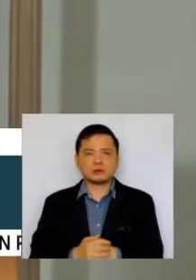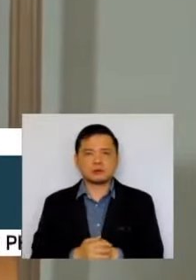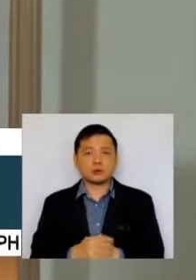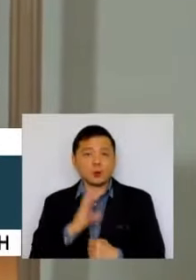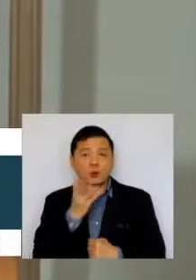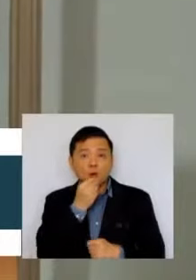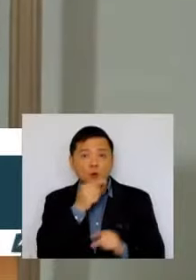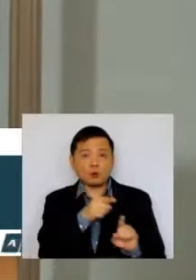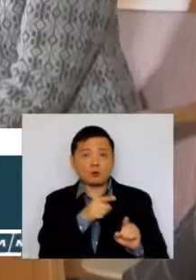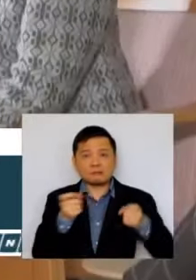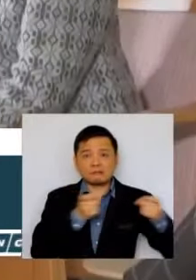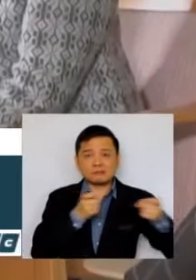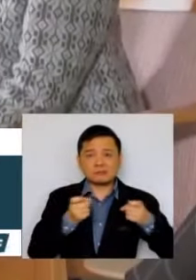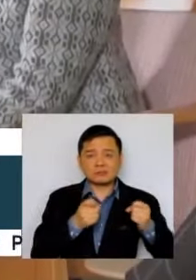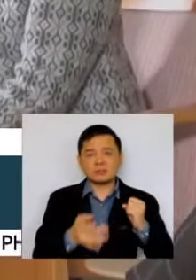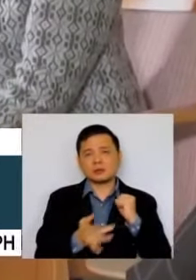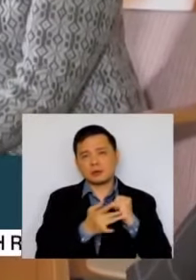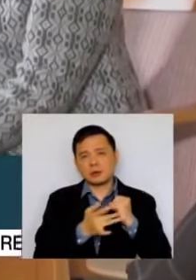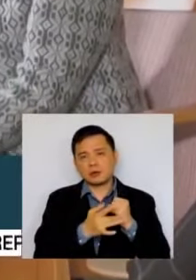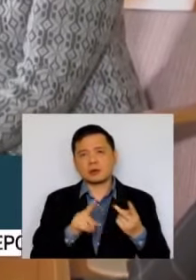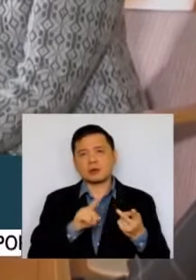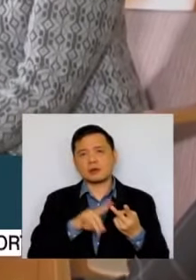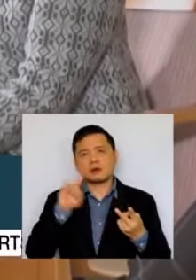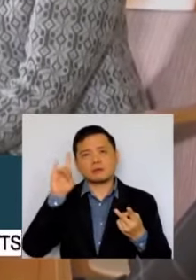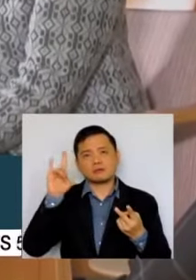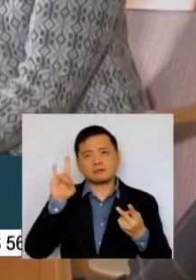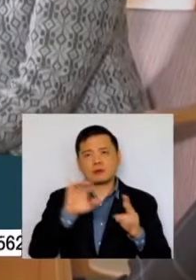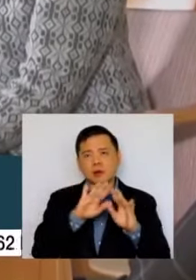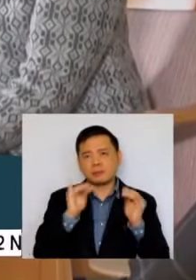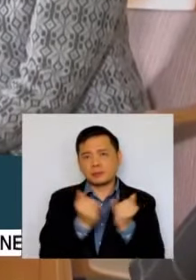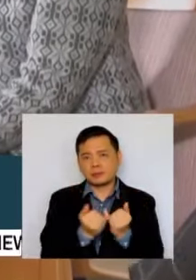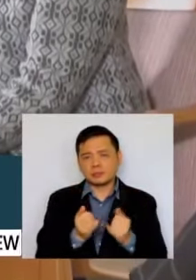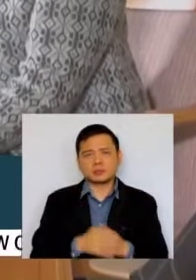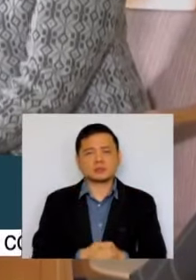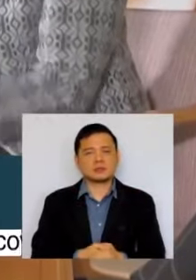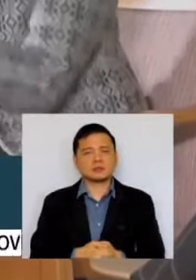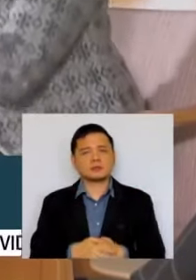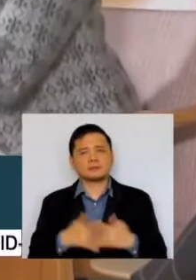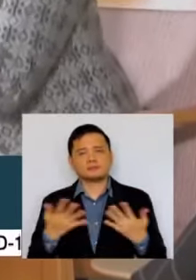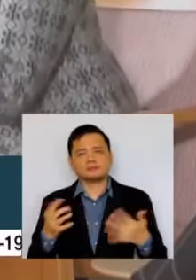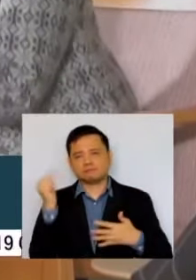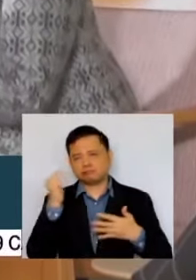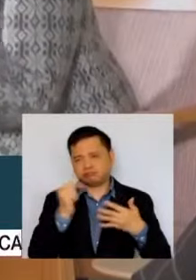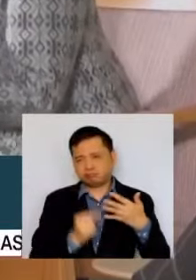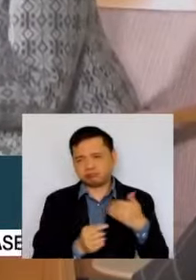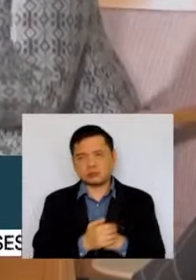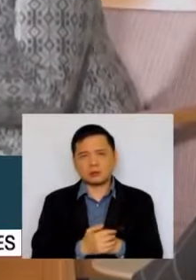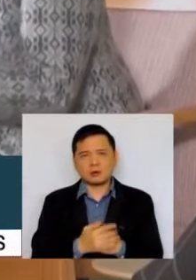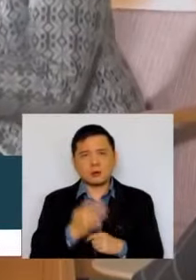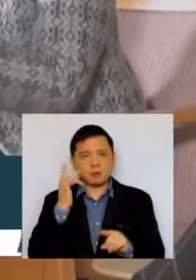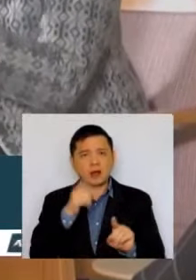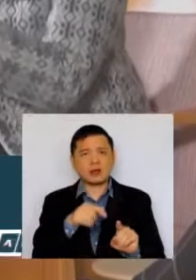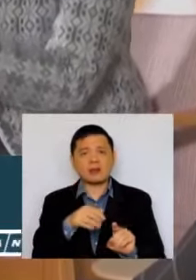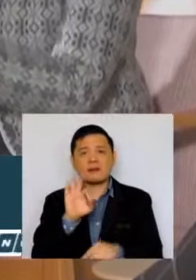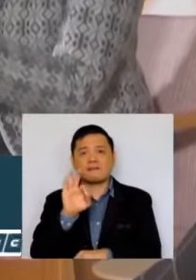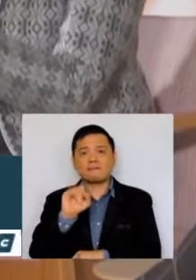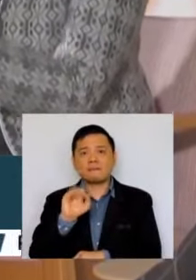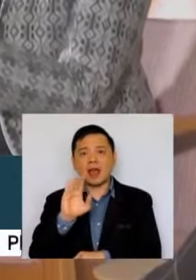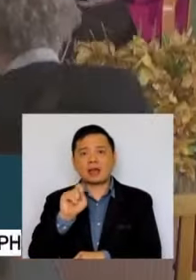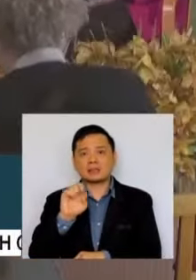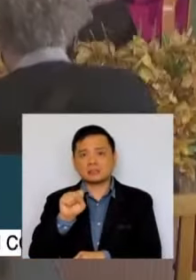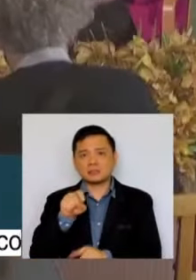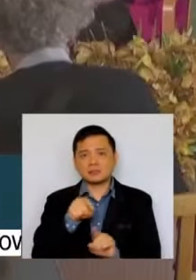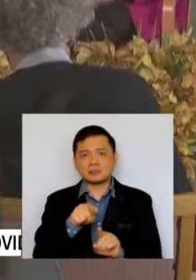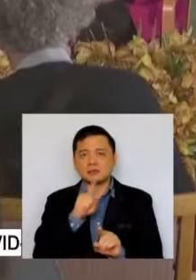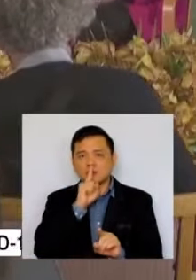technology, social media companies that have essentially watered down facts.